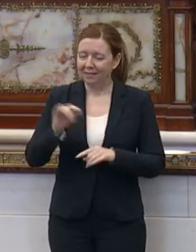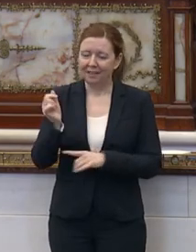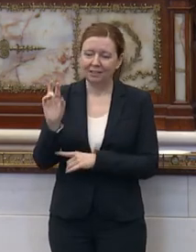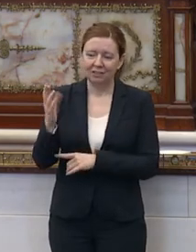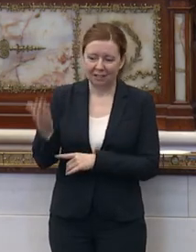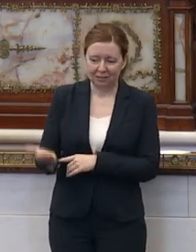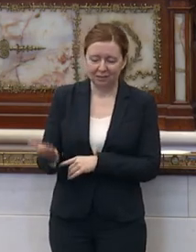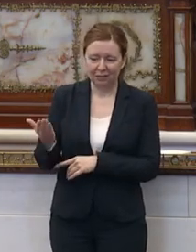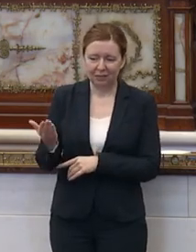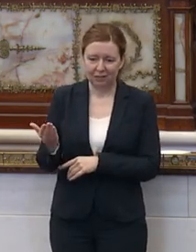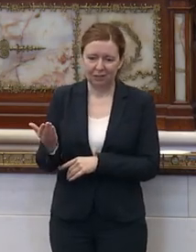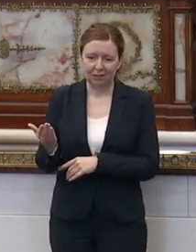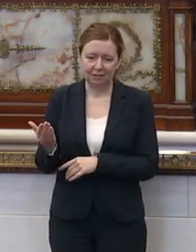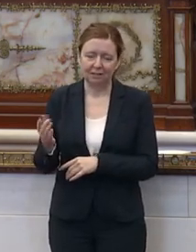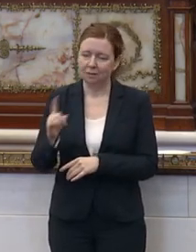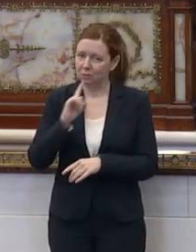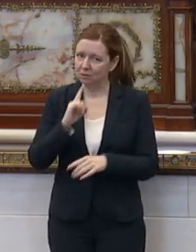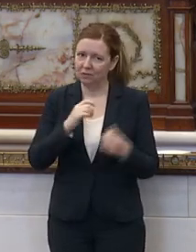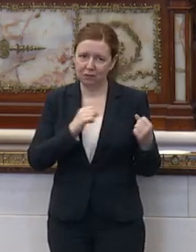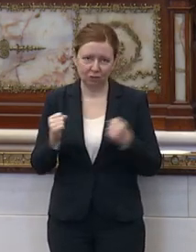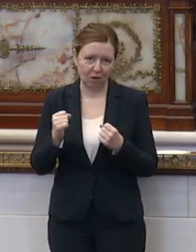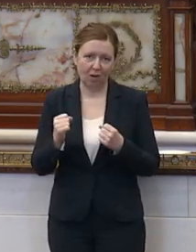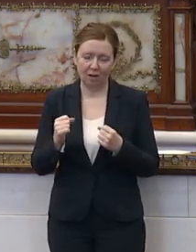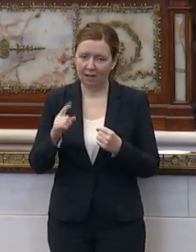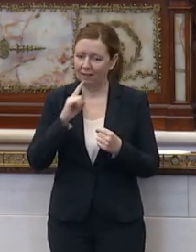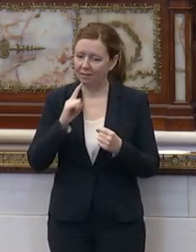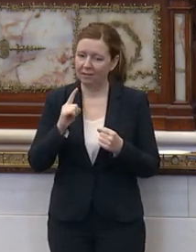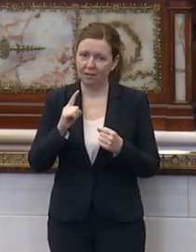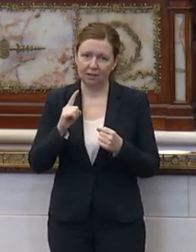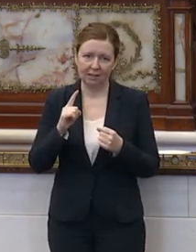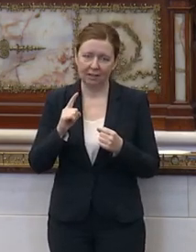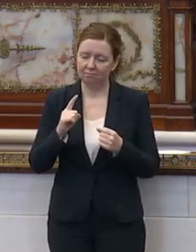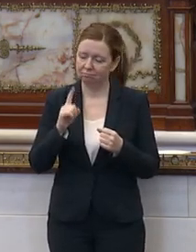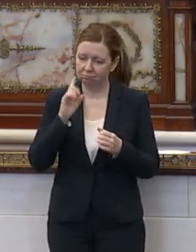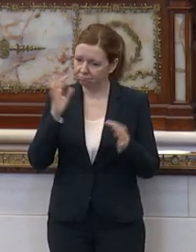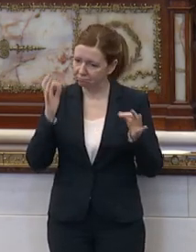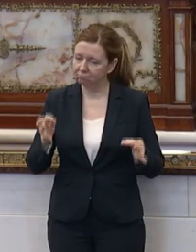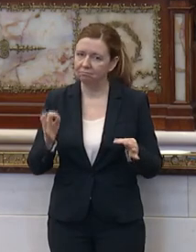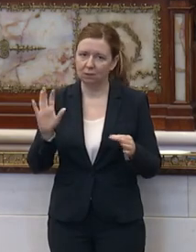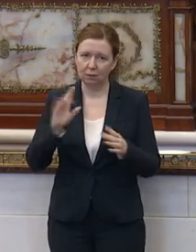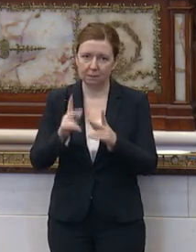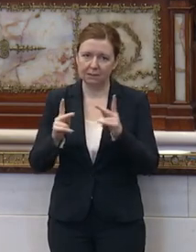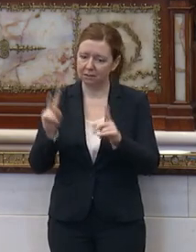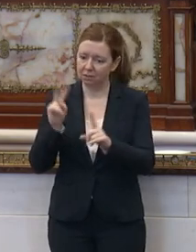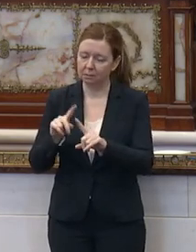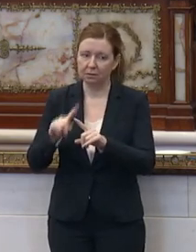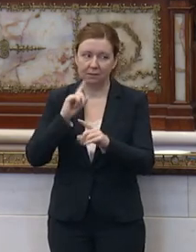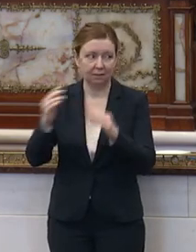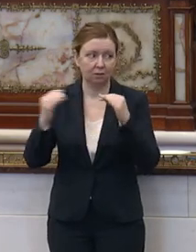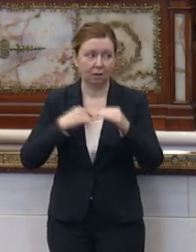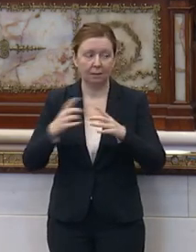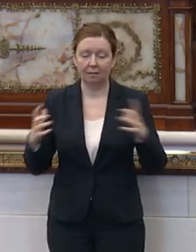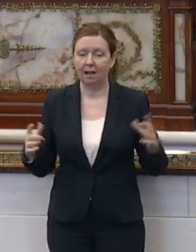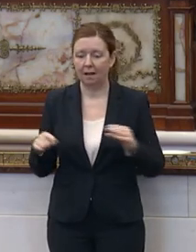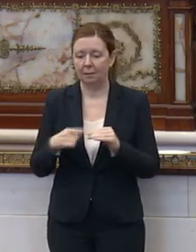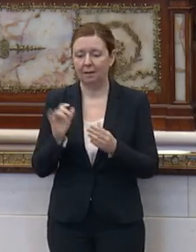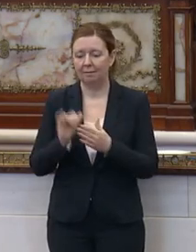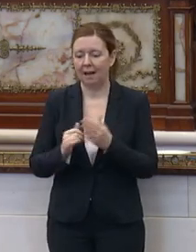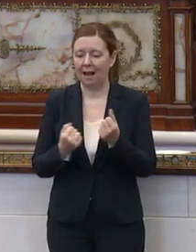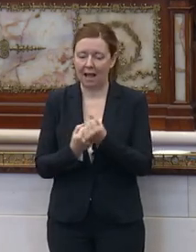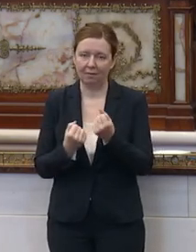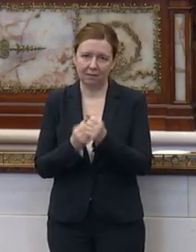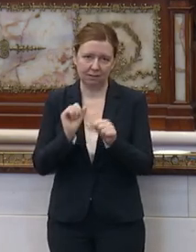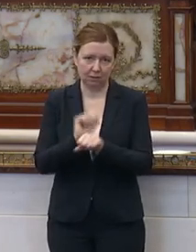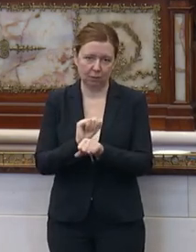Jennifer was very strong and very firm in her position, but, you know, taught me a whole lot around that